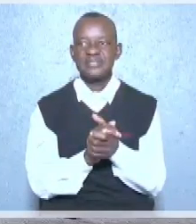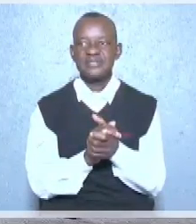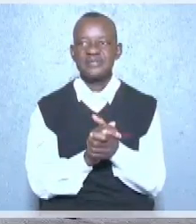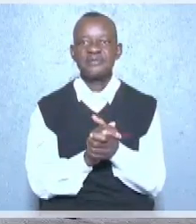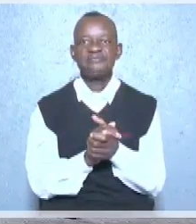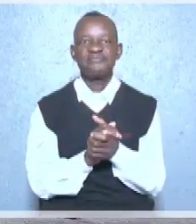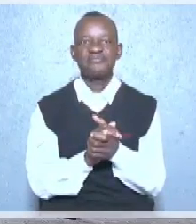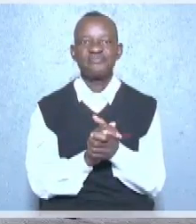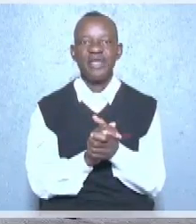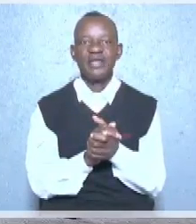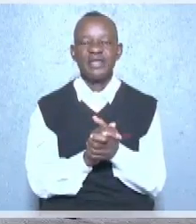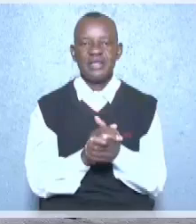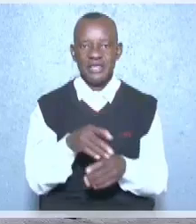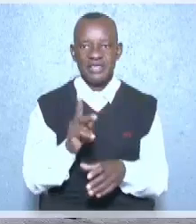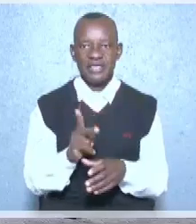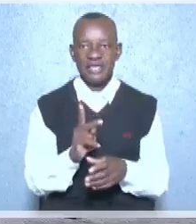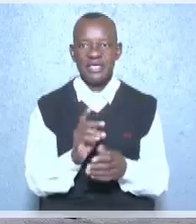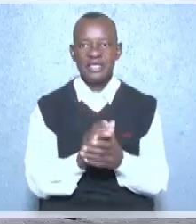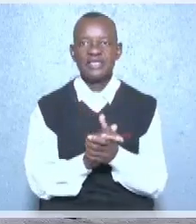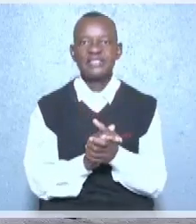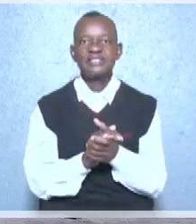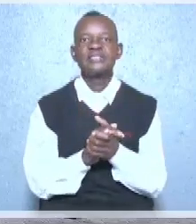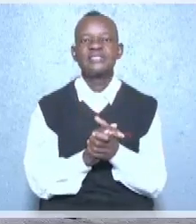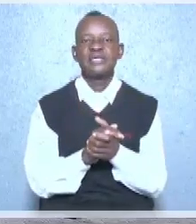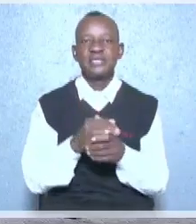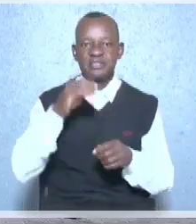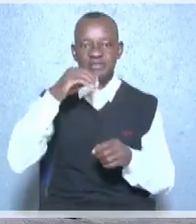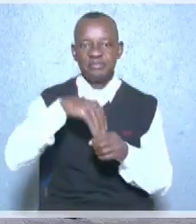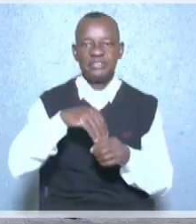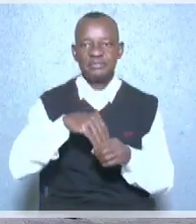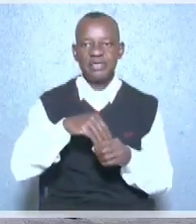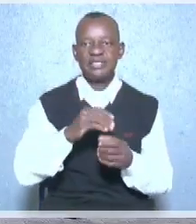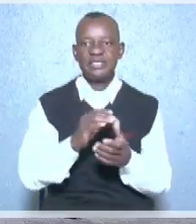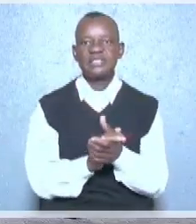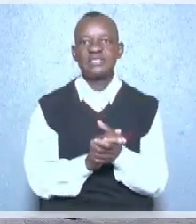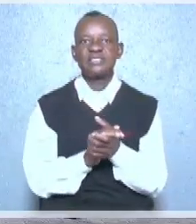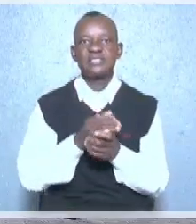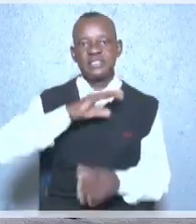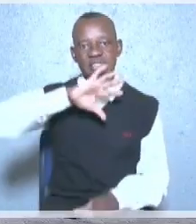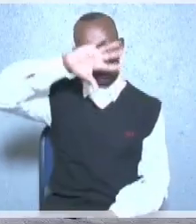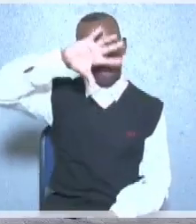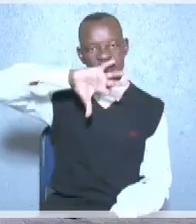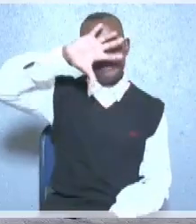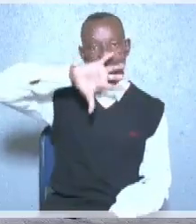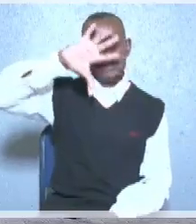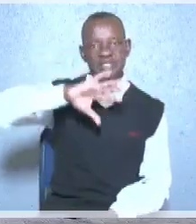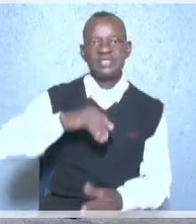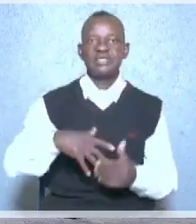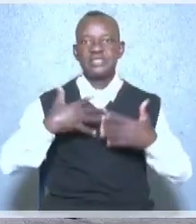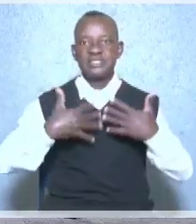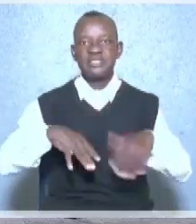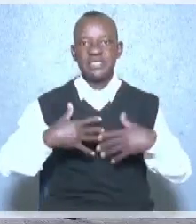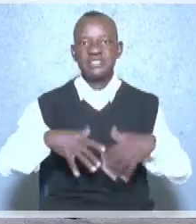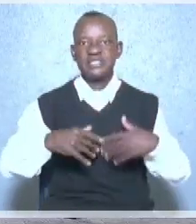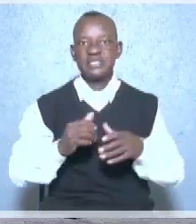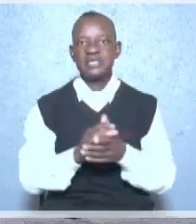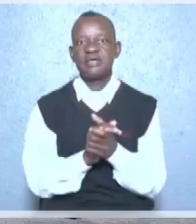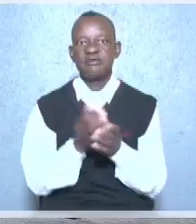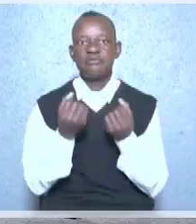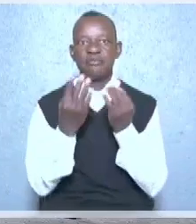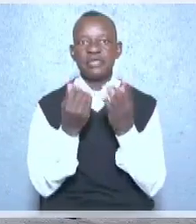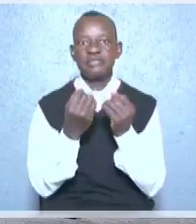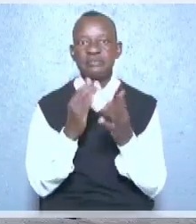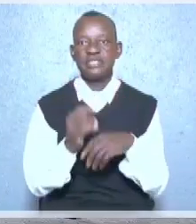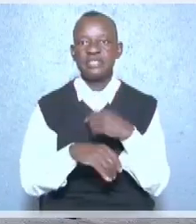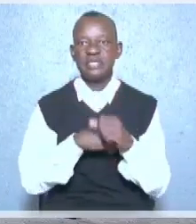industry for so many years. What was Dr. Sam Nujoma's impact on ensuring that